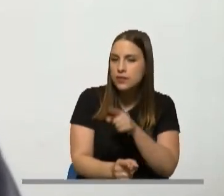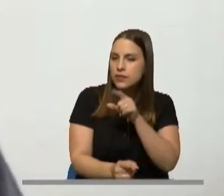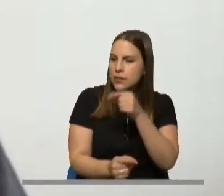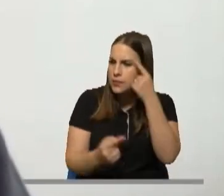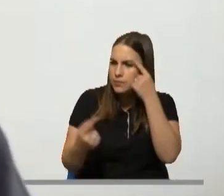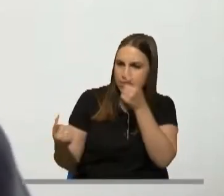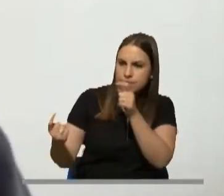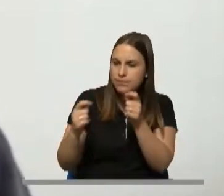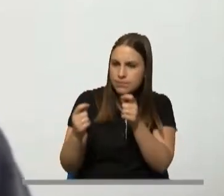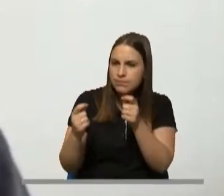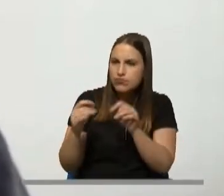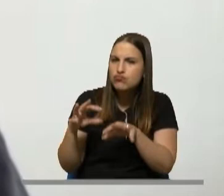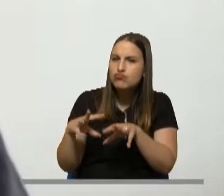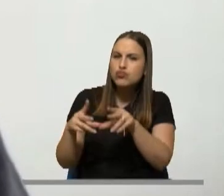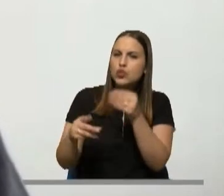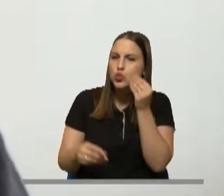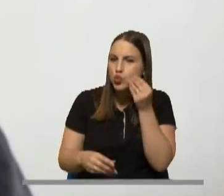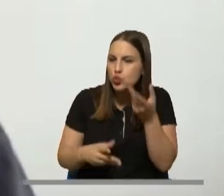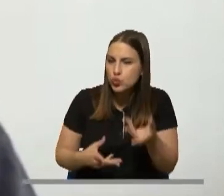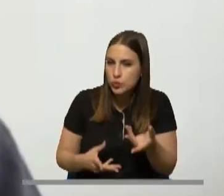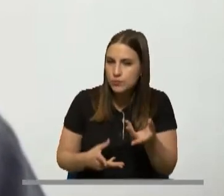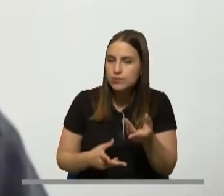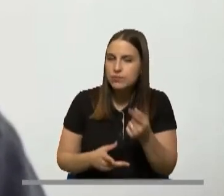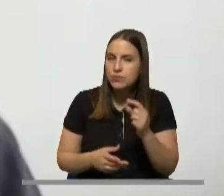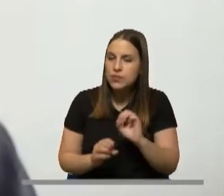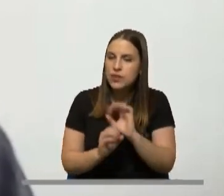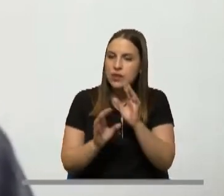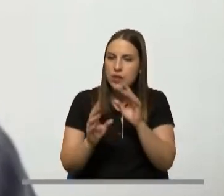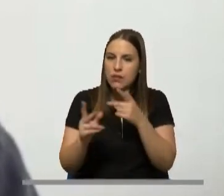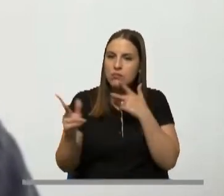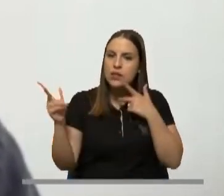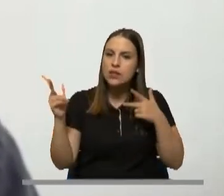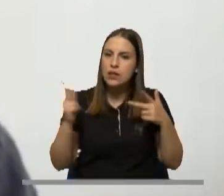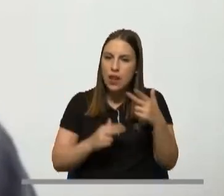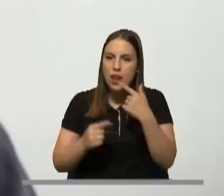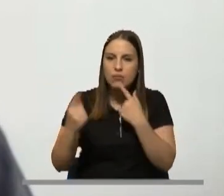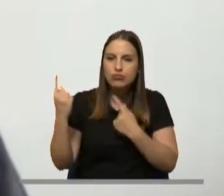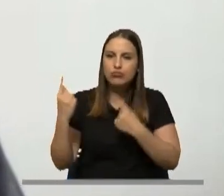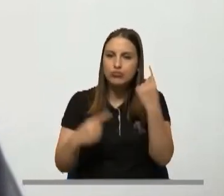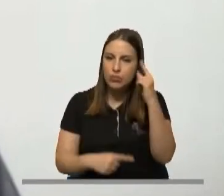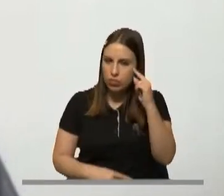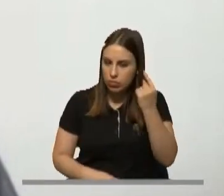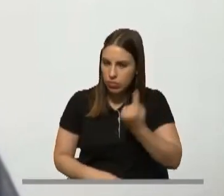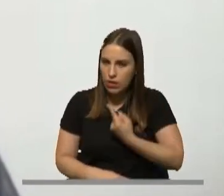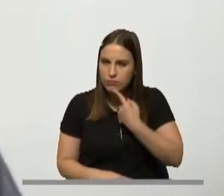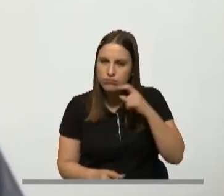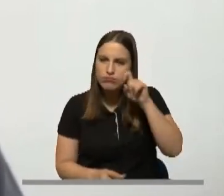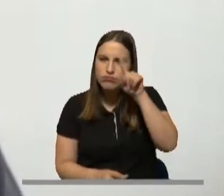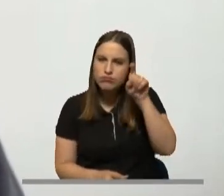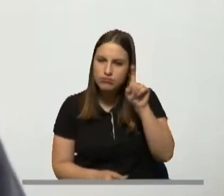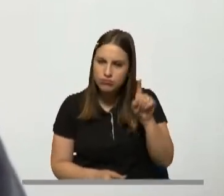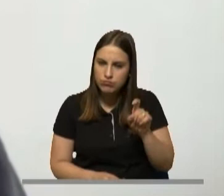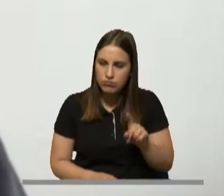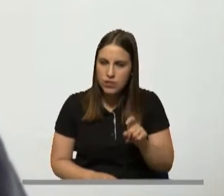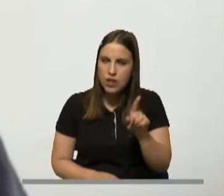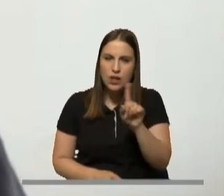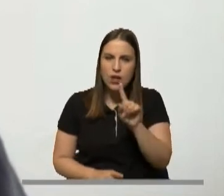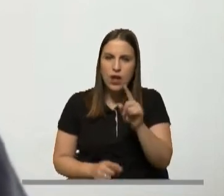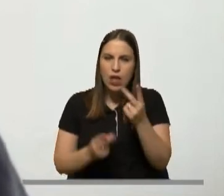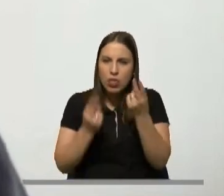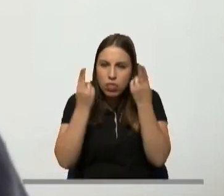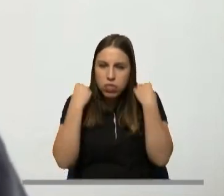it, expose it to contestation and critique. If we do not accept